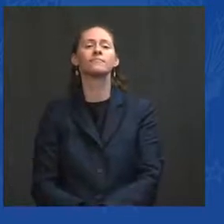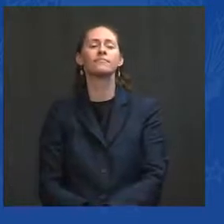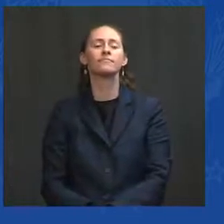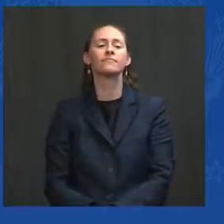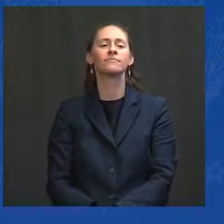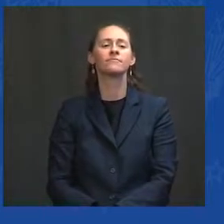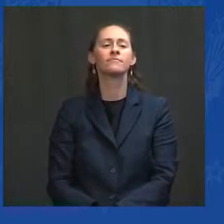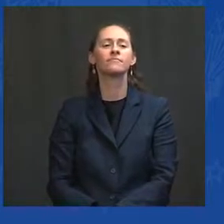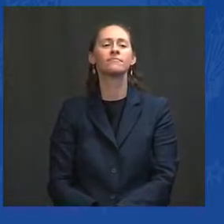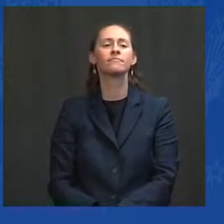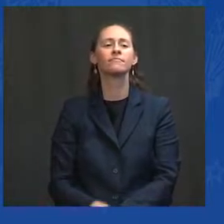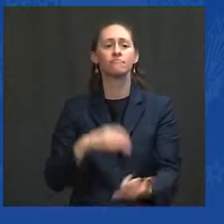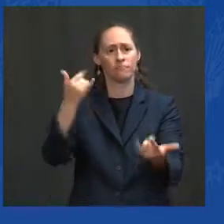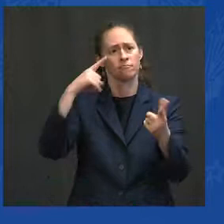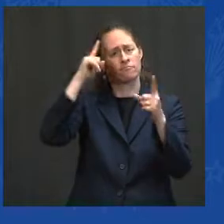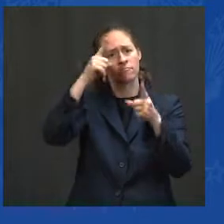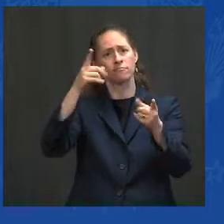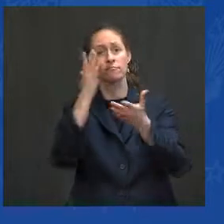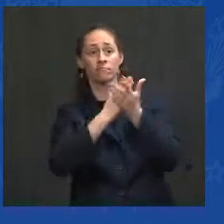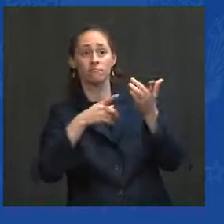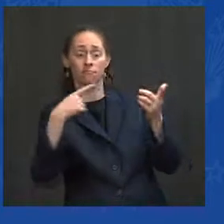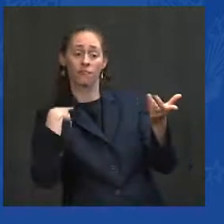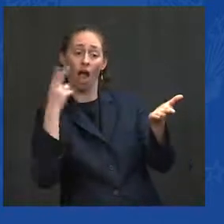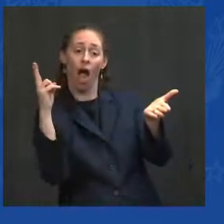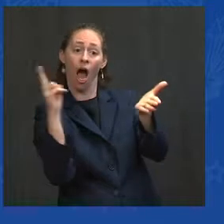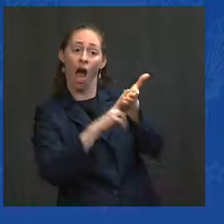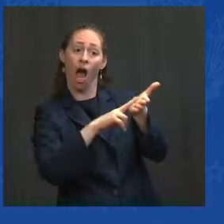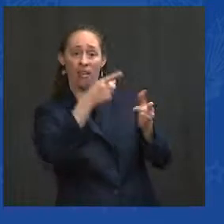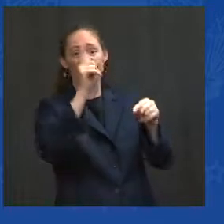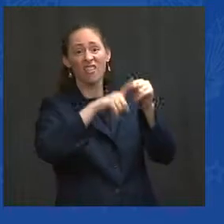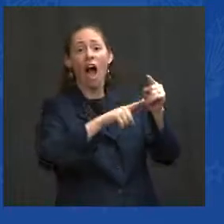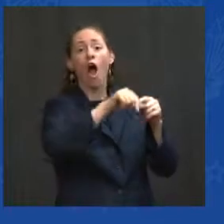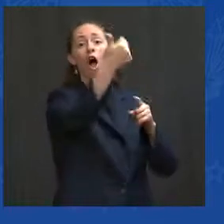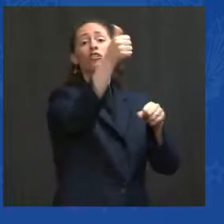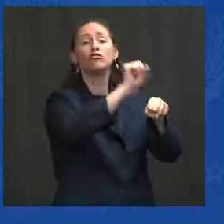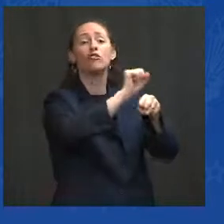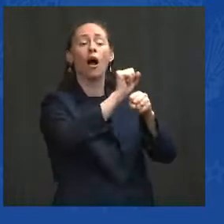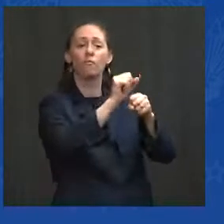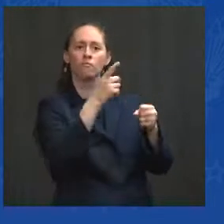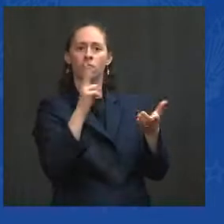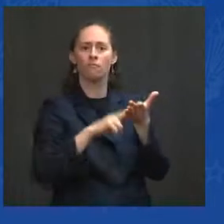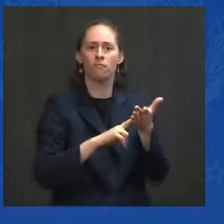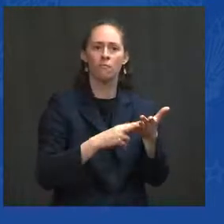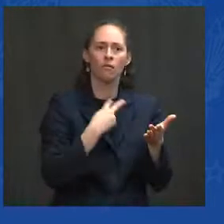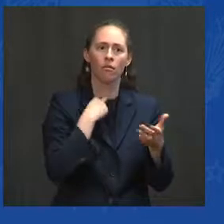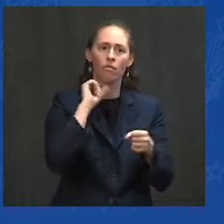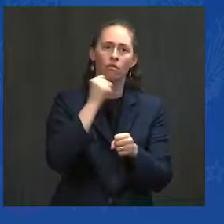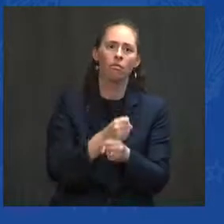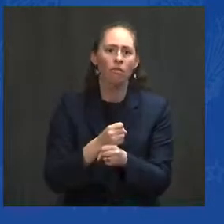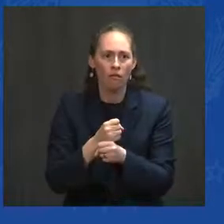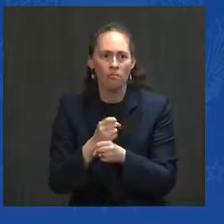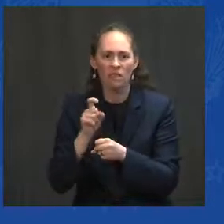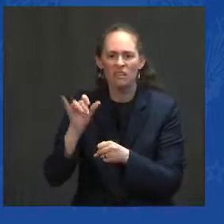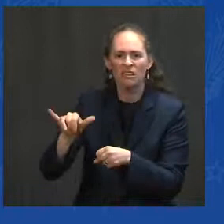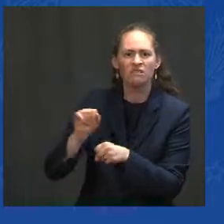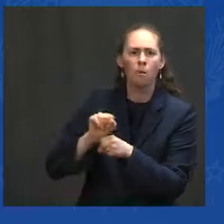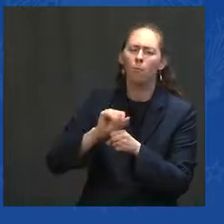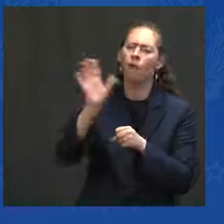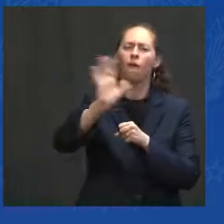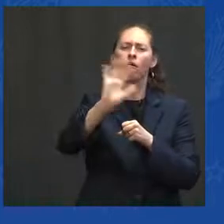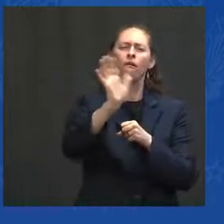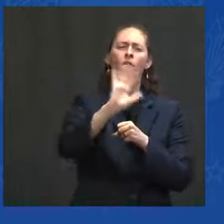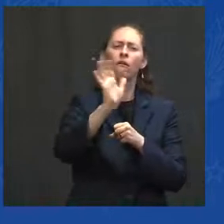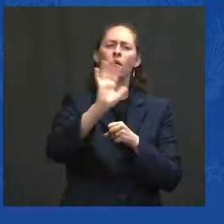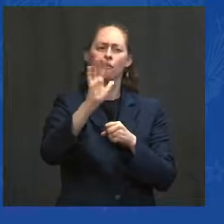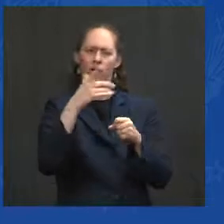agreements, contracts that say you can't take another job in your field even if you get a better deal. I made a speech, I was